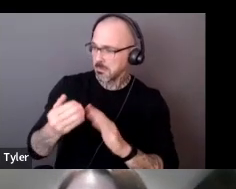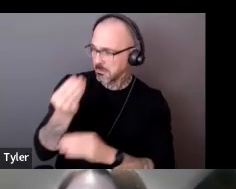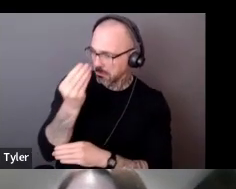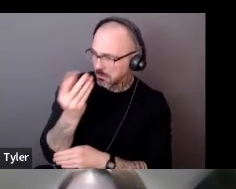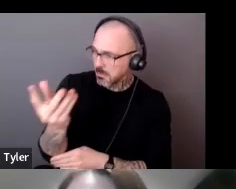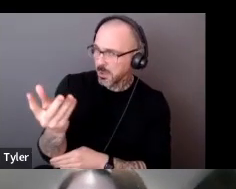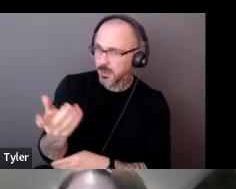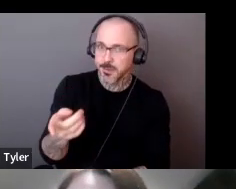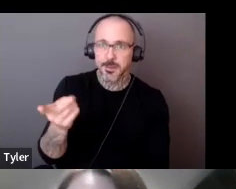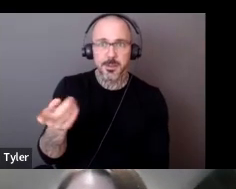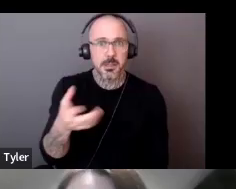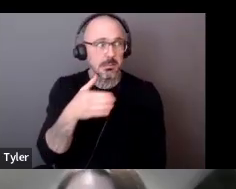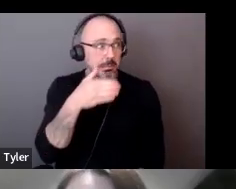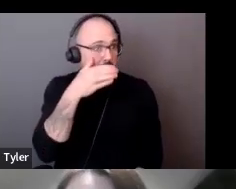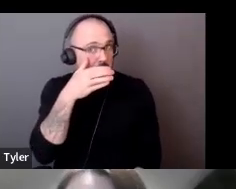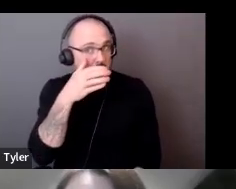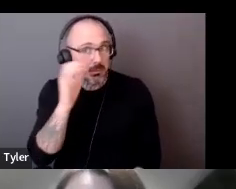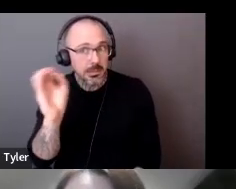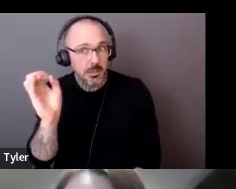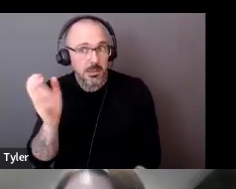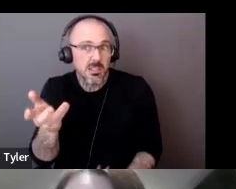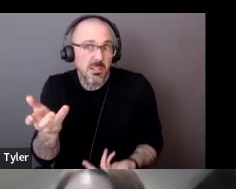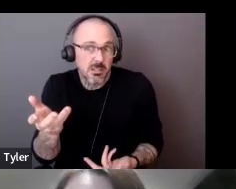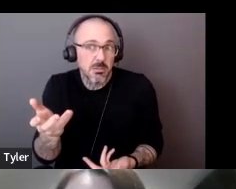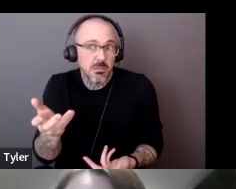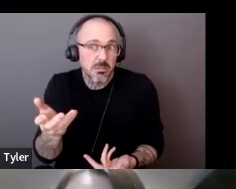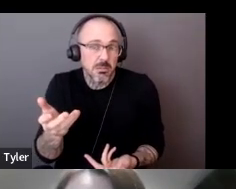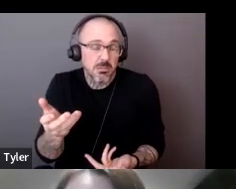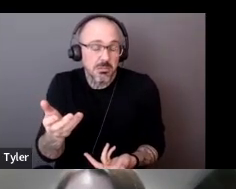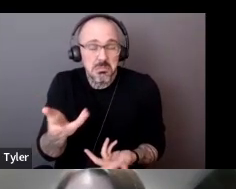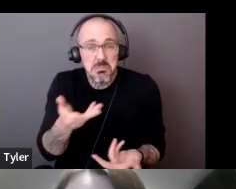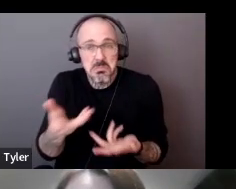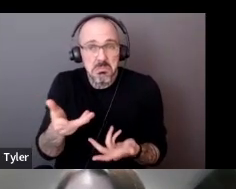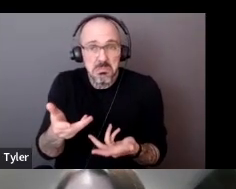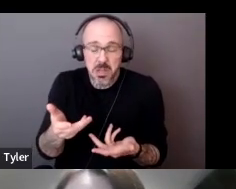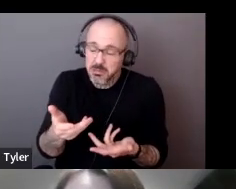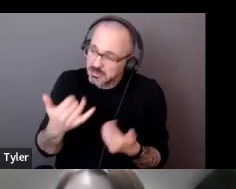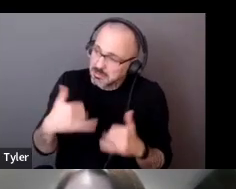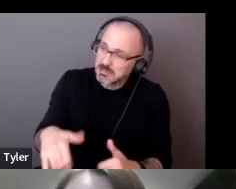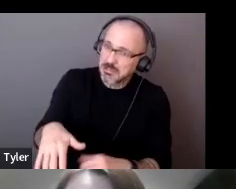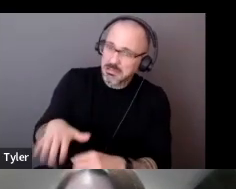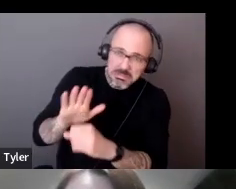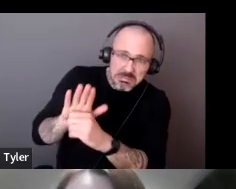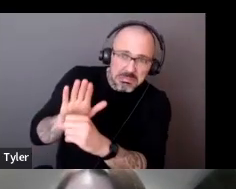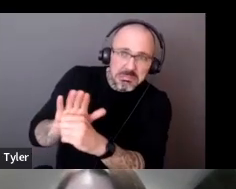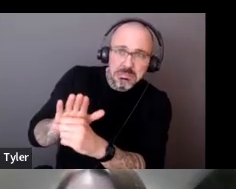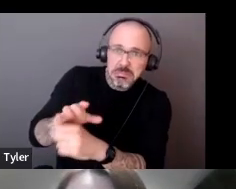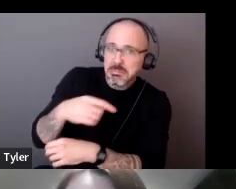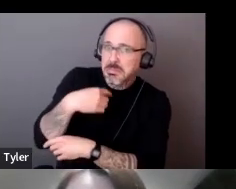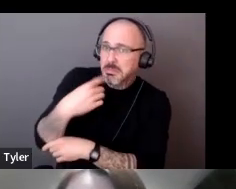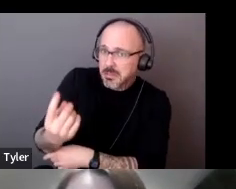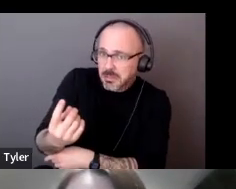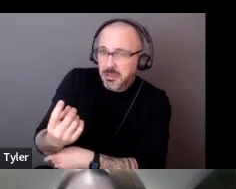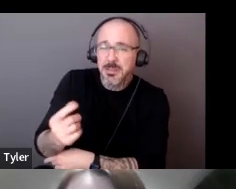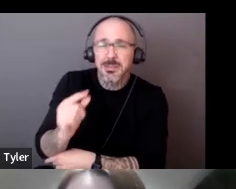listen, at least we created a little bit of change. But